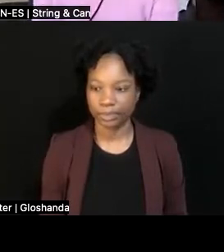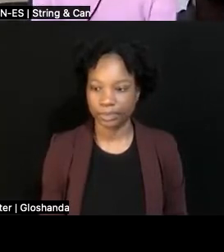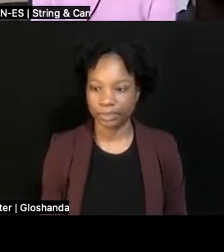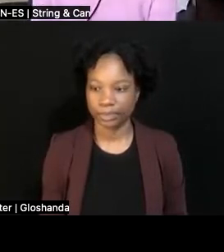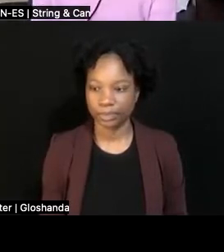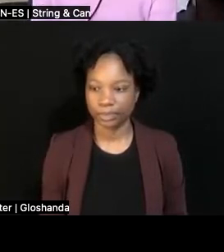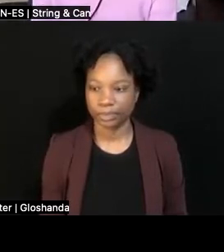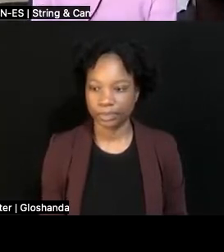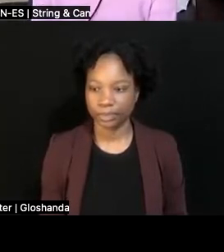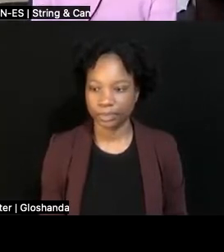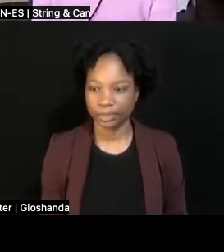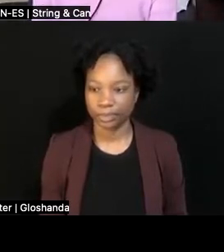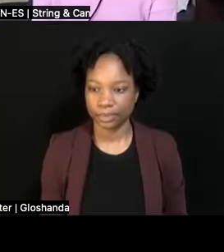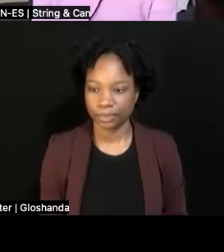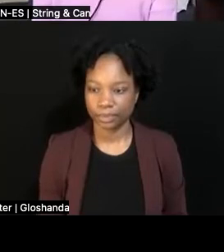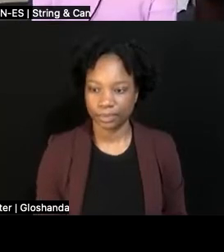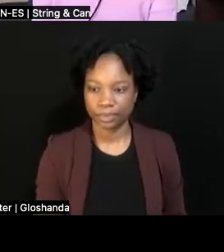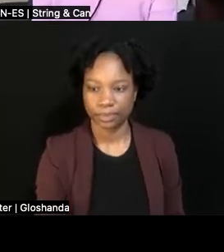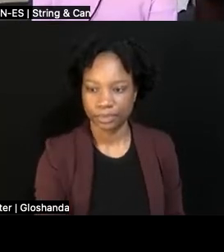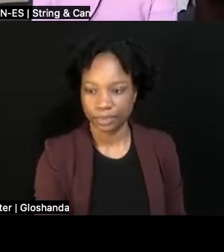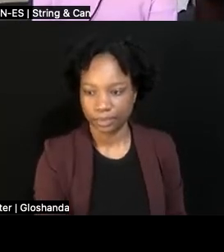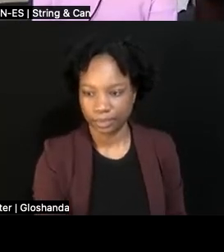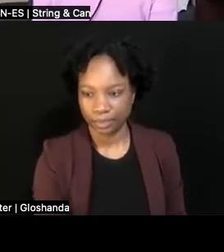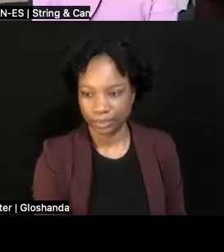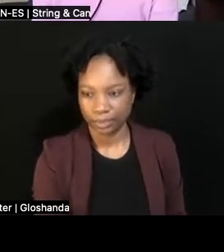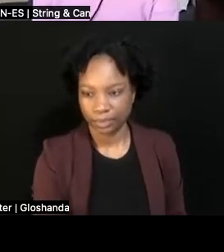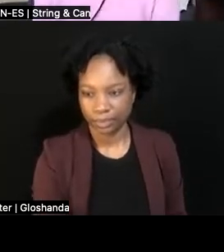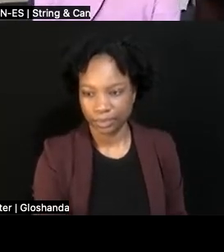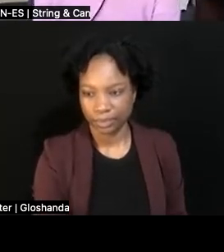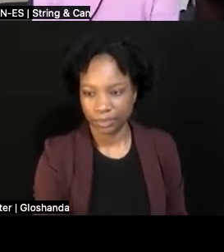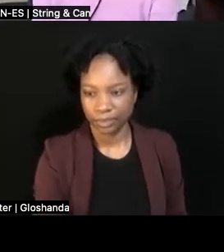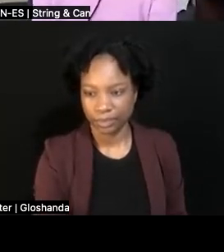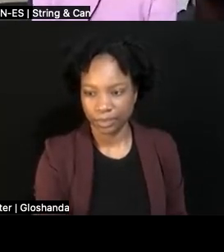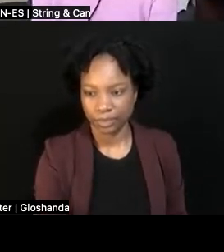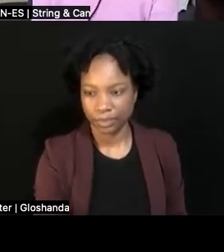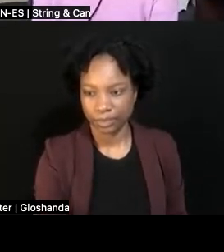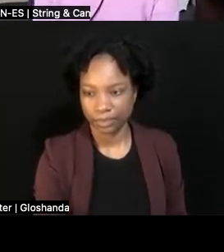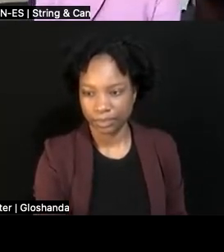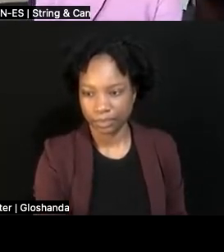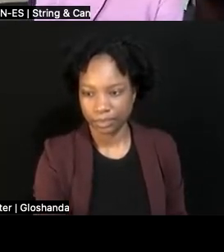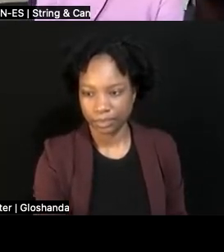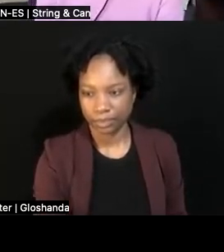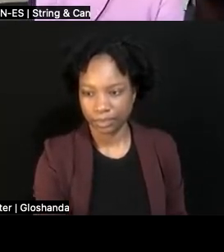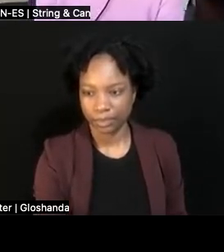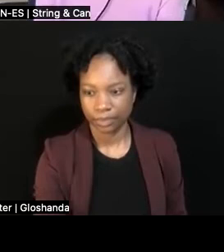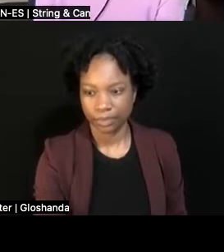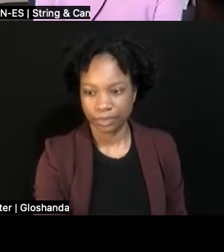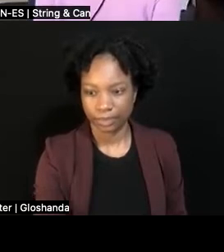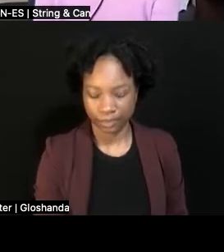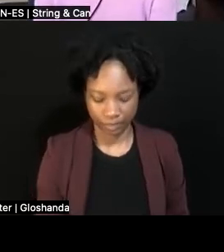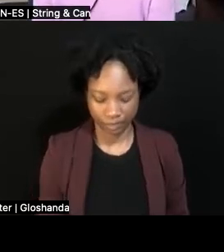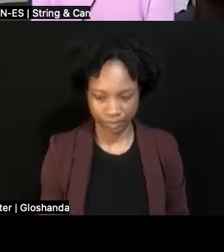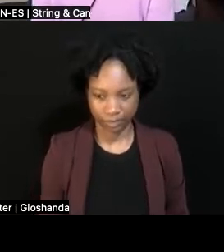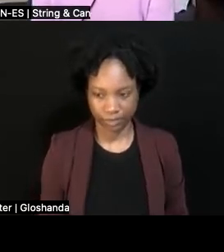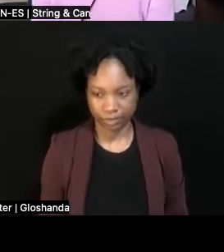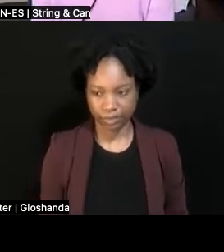artistic mediums out there that are being practiced today in our country. We have many brothers and sisters doing contemporary art